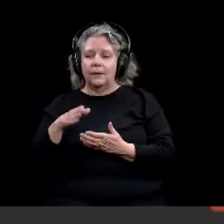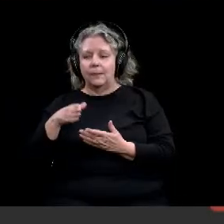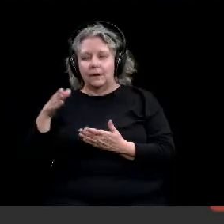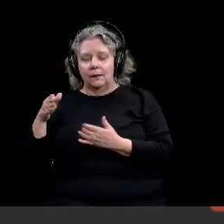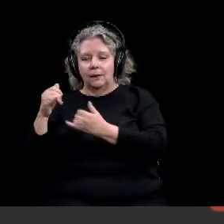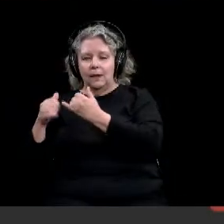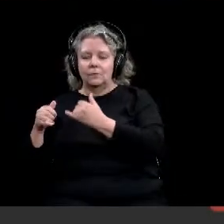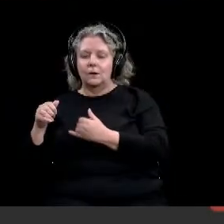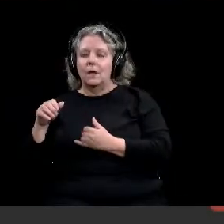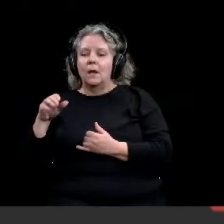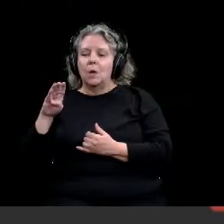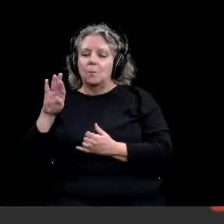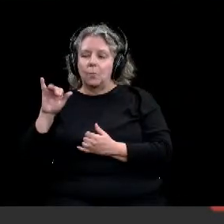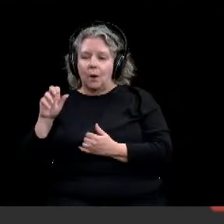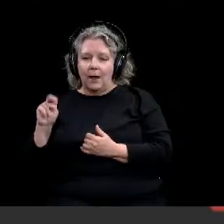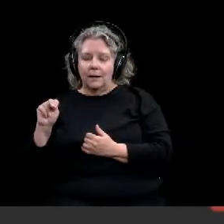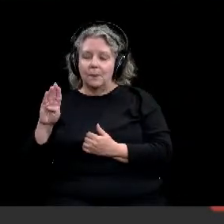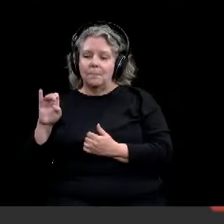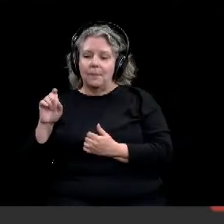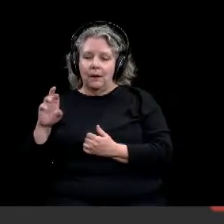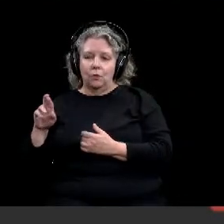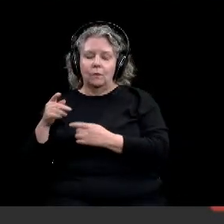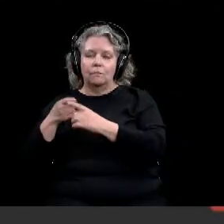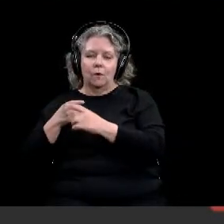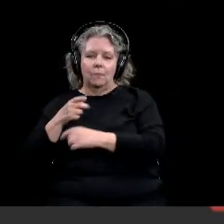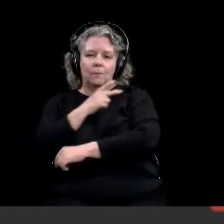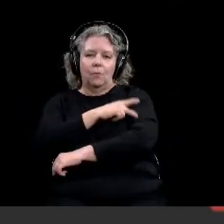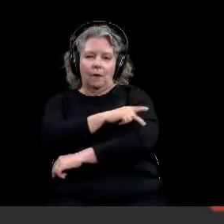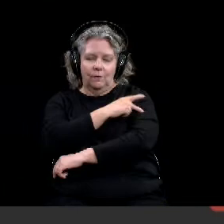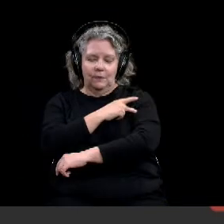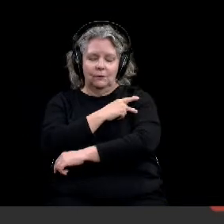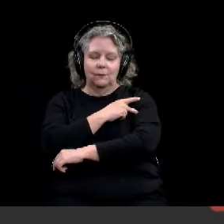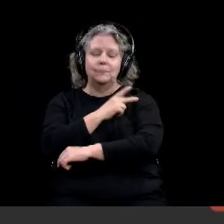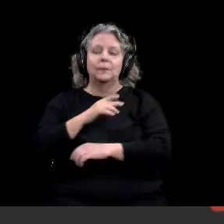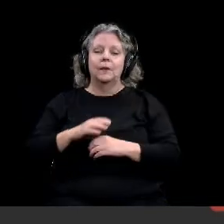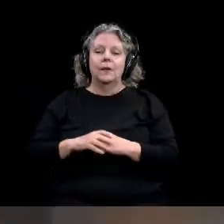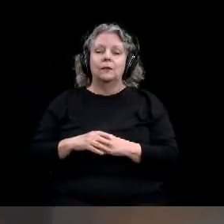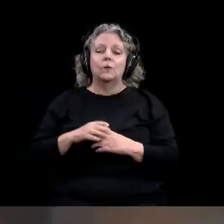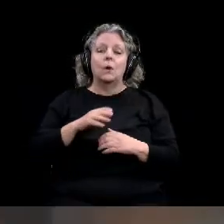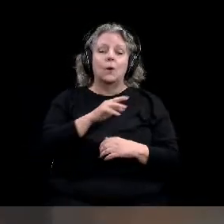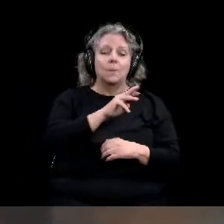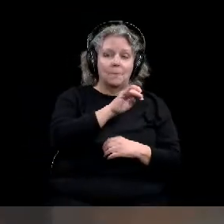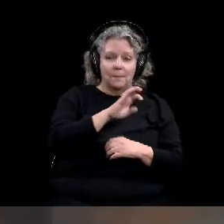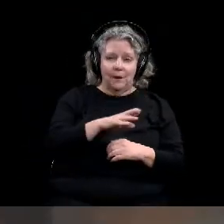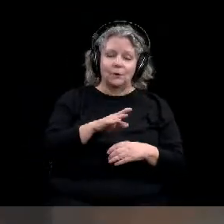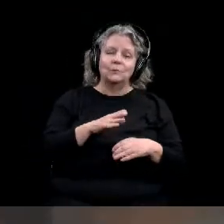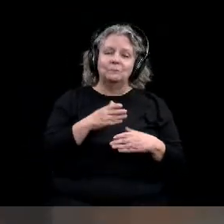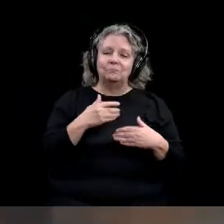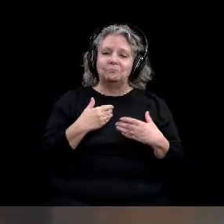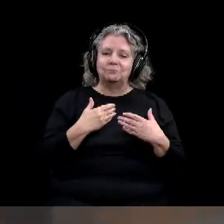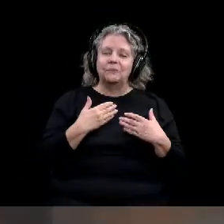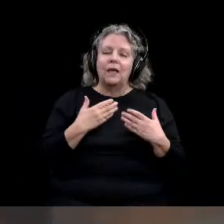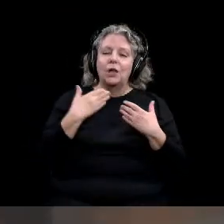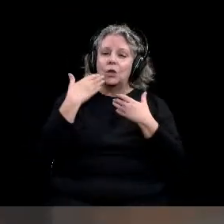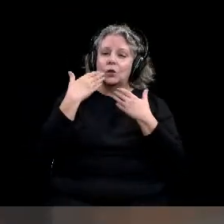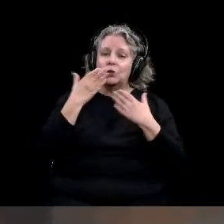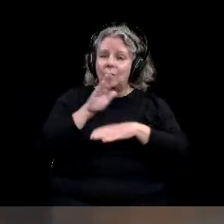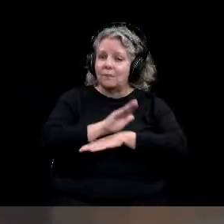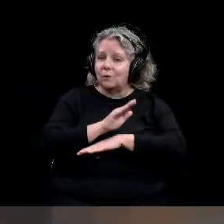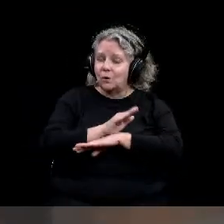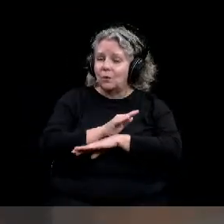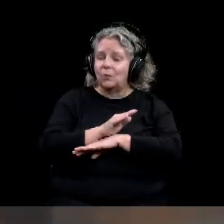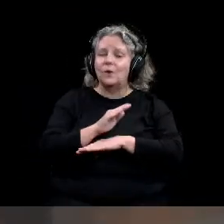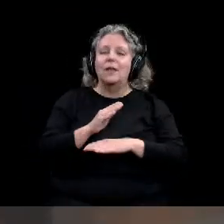off. Good afternoon. I appreciate everyone taking the time to join us today, especially those panelists on this call. I know each of